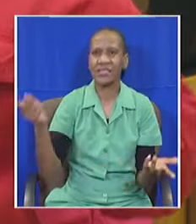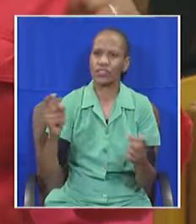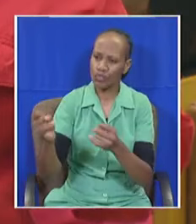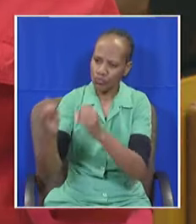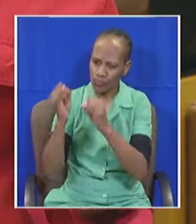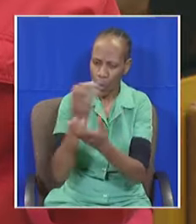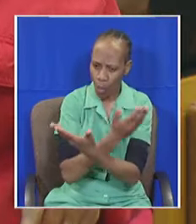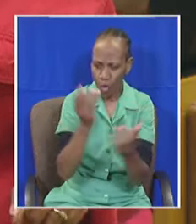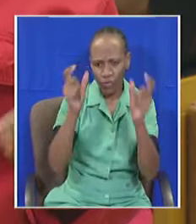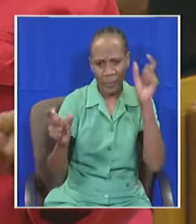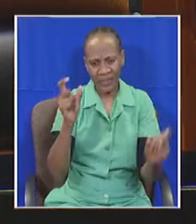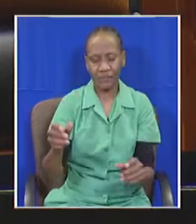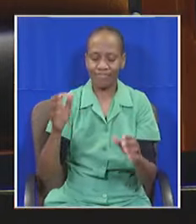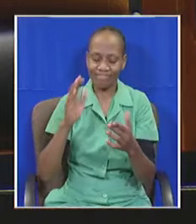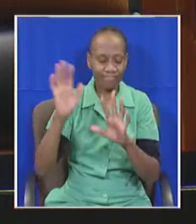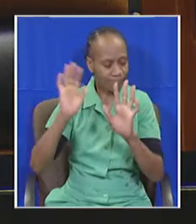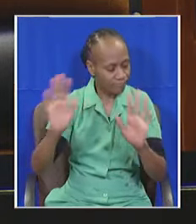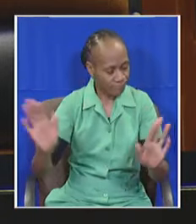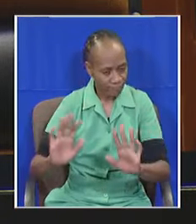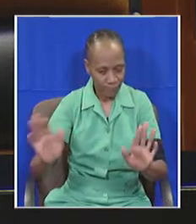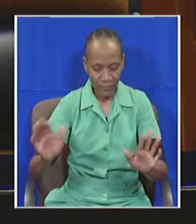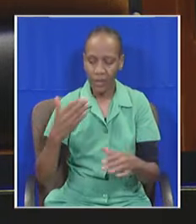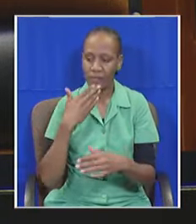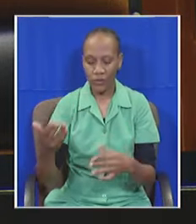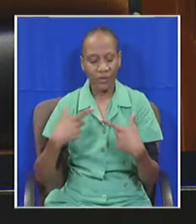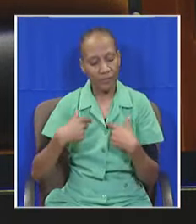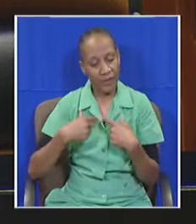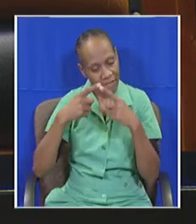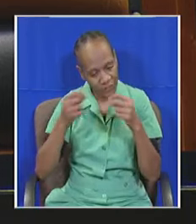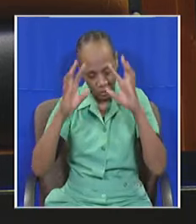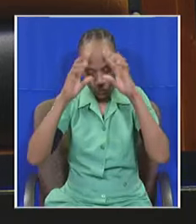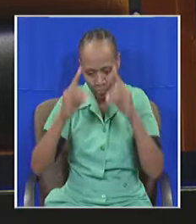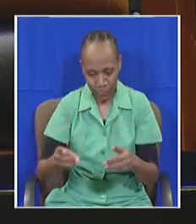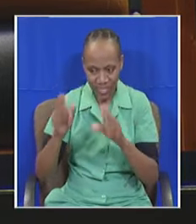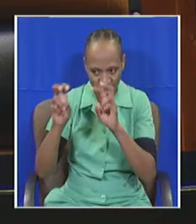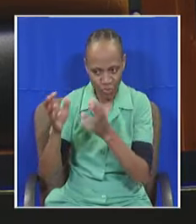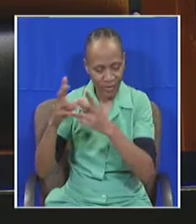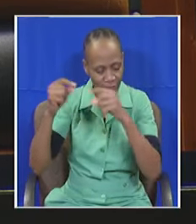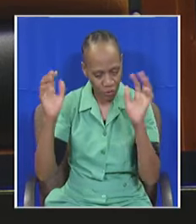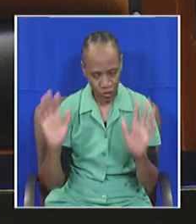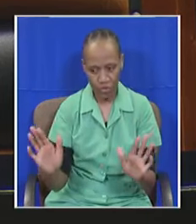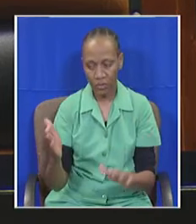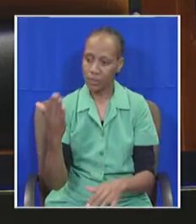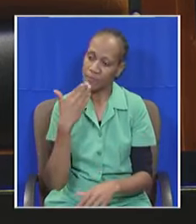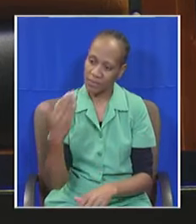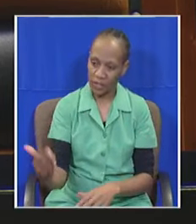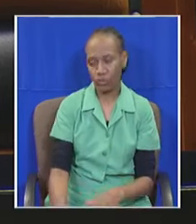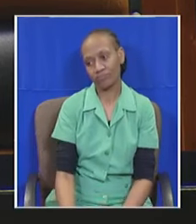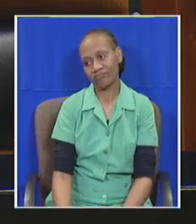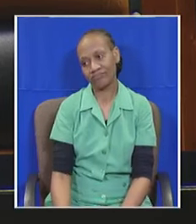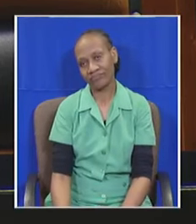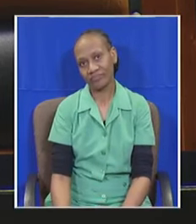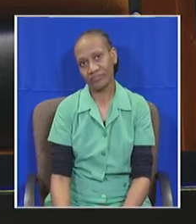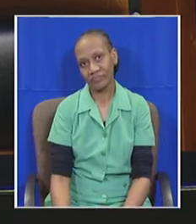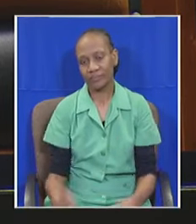people to come and I pay think, back the I money of the state ruled, that they took. I they have are crooks. Ruled on that matter, Honourable Mente.